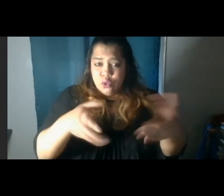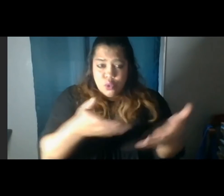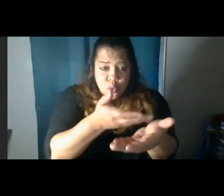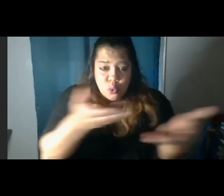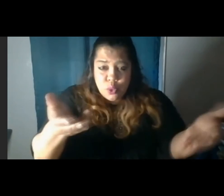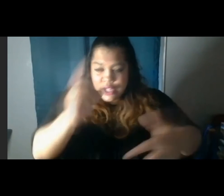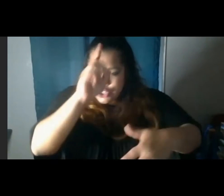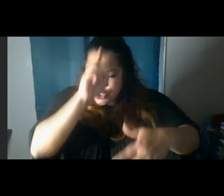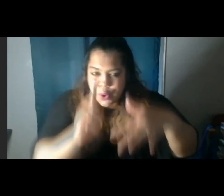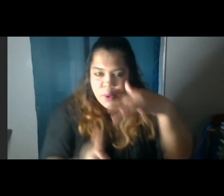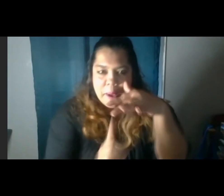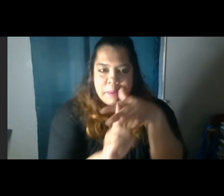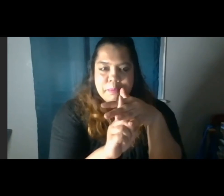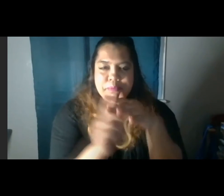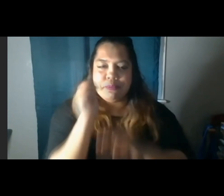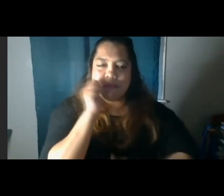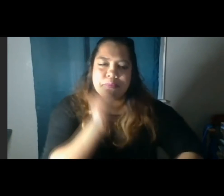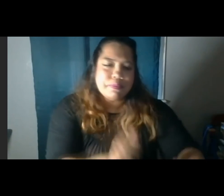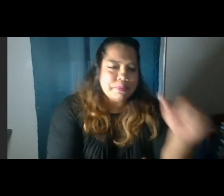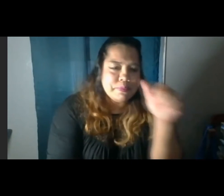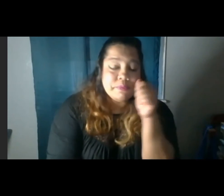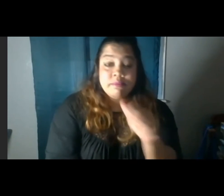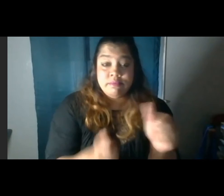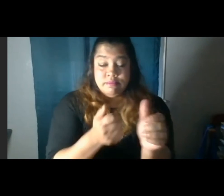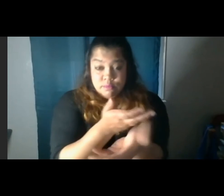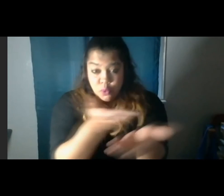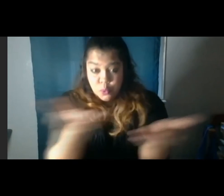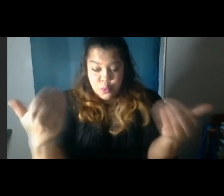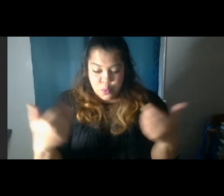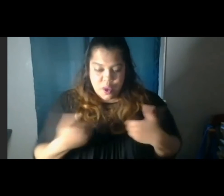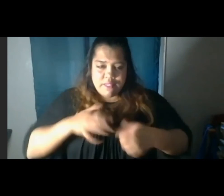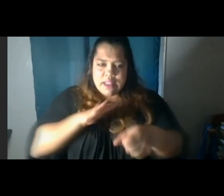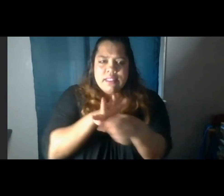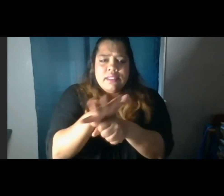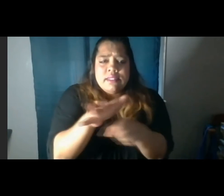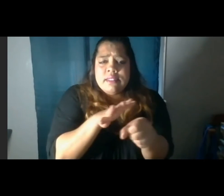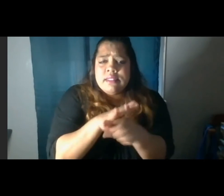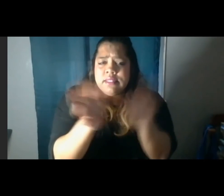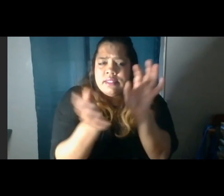do enough. We have enough, let